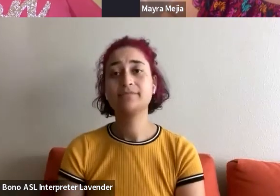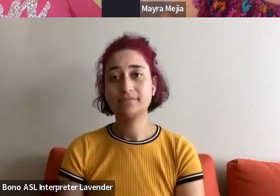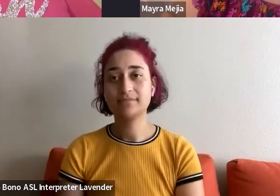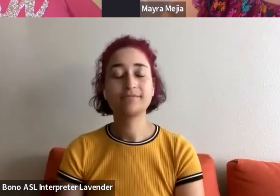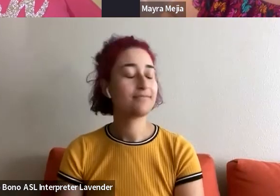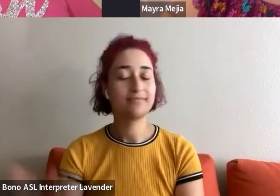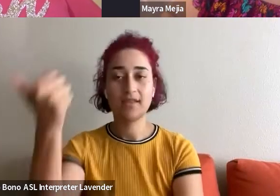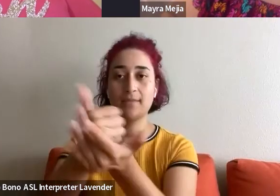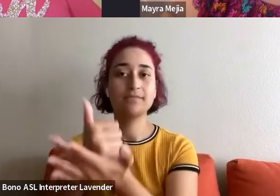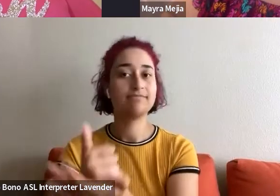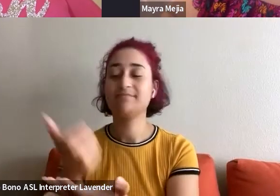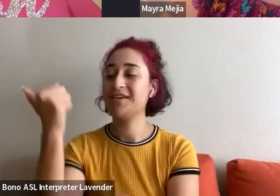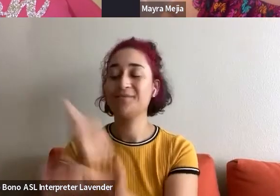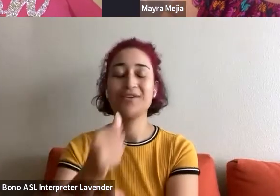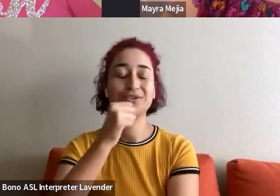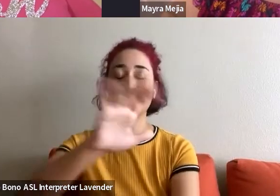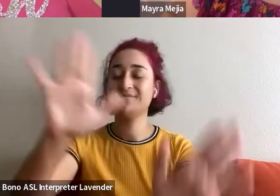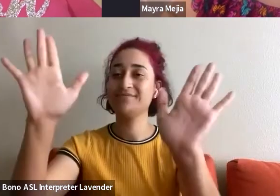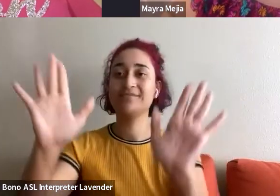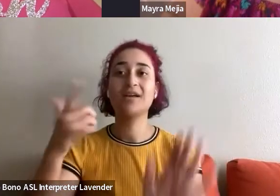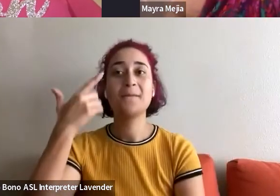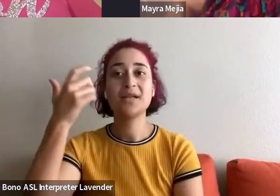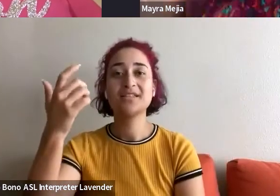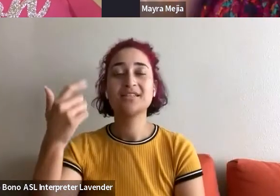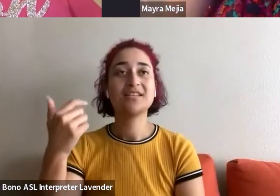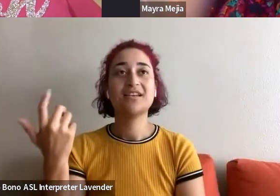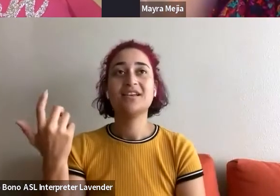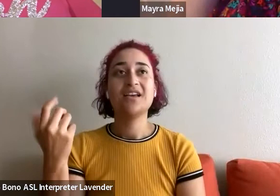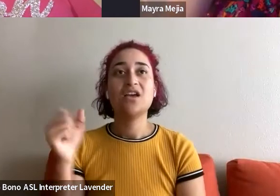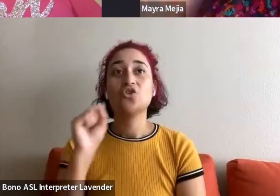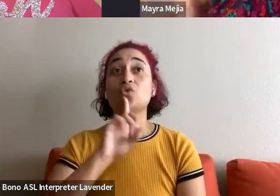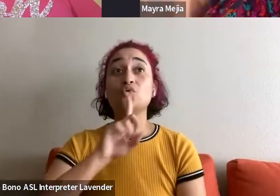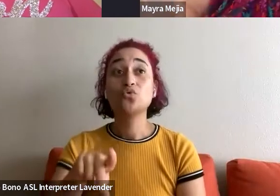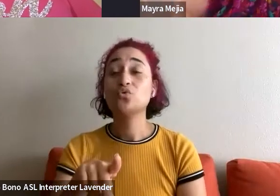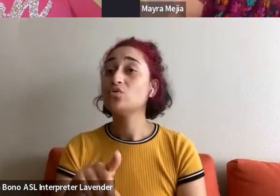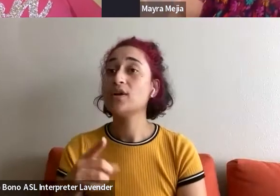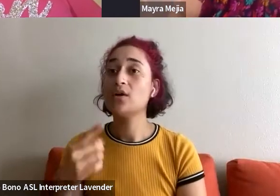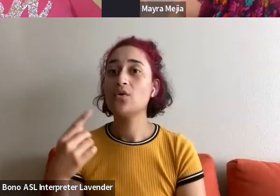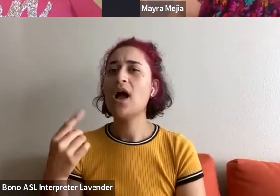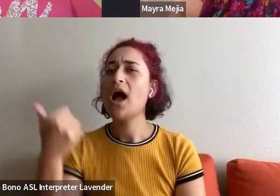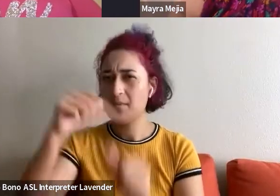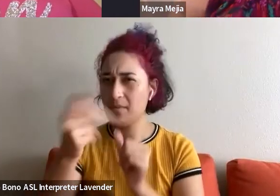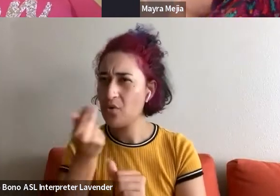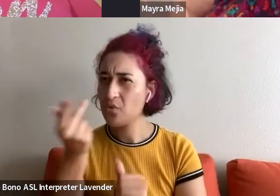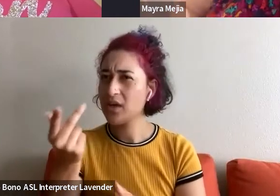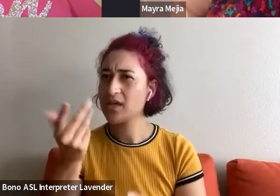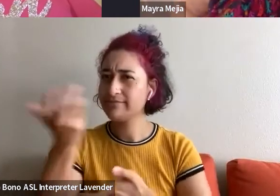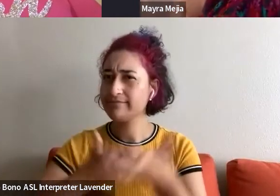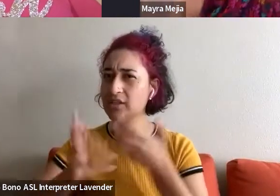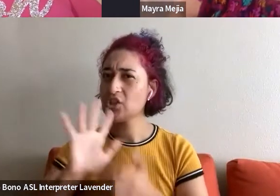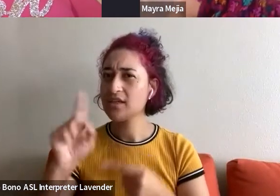Amen. Amen, girl. Amen. Because it's so true. And I remember we spoke about that previously,